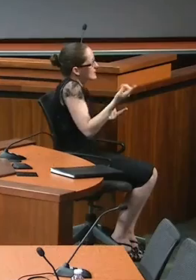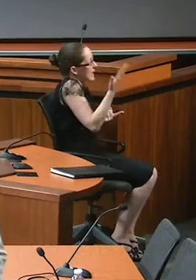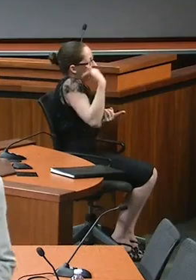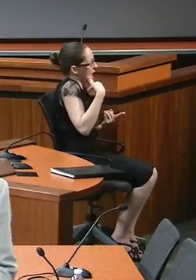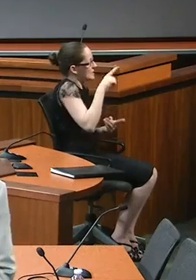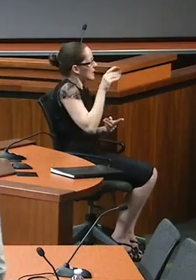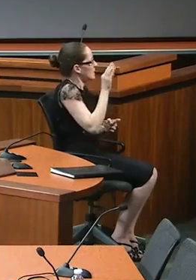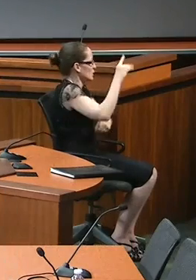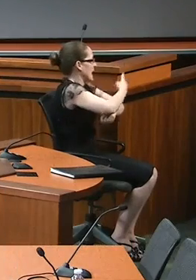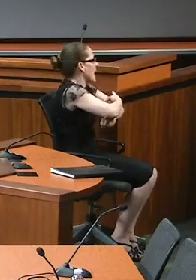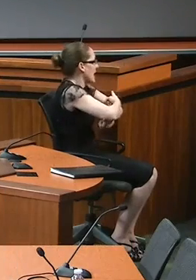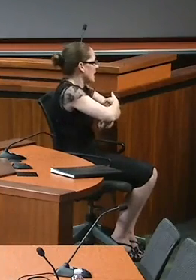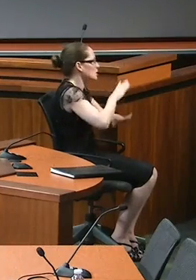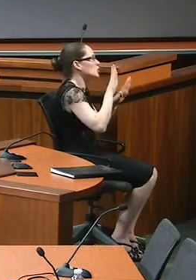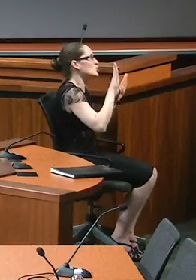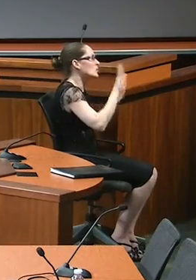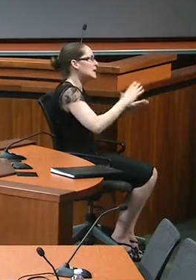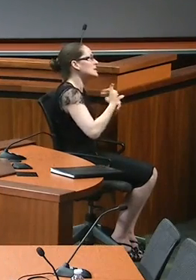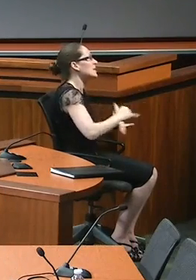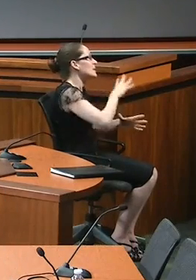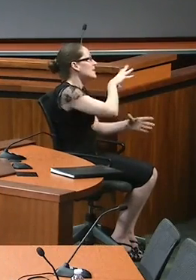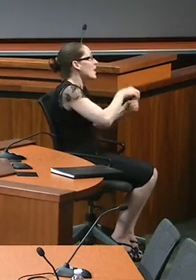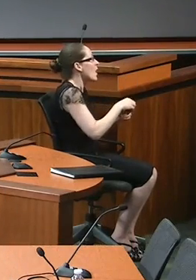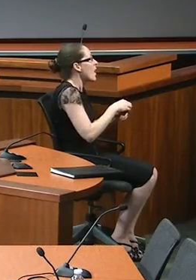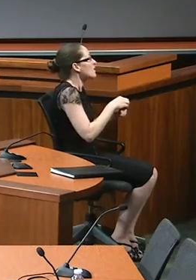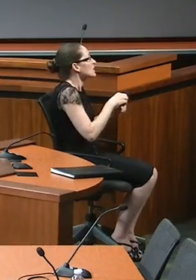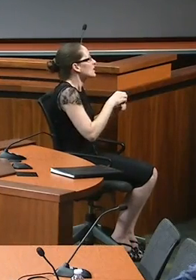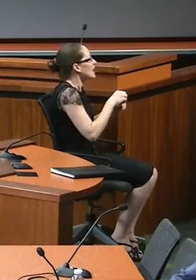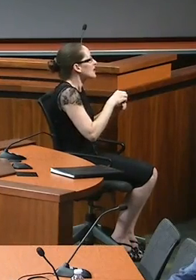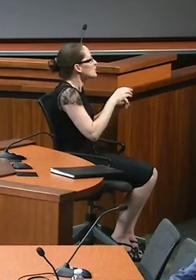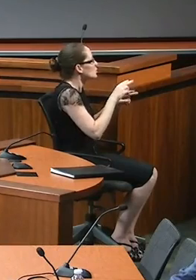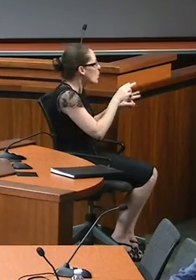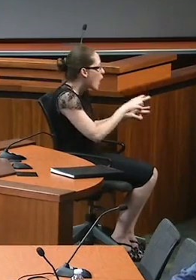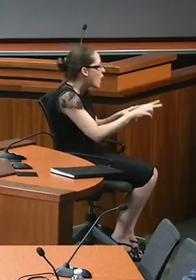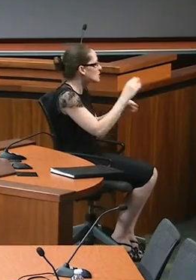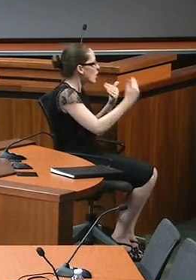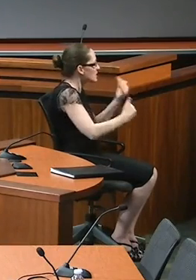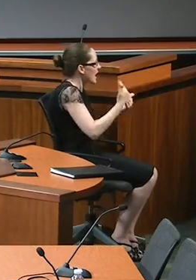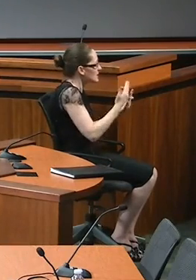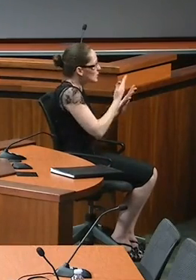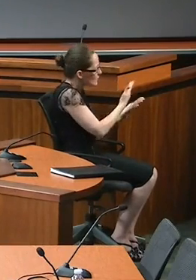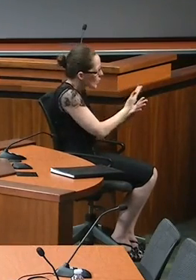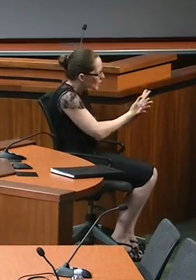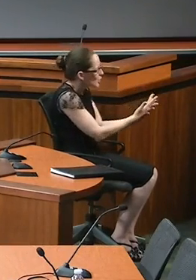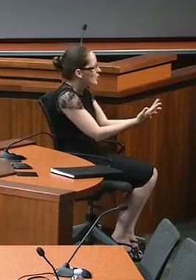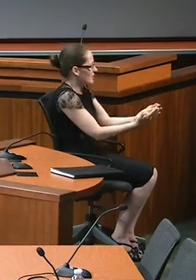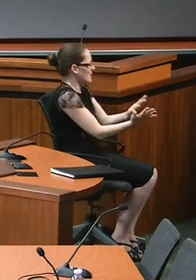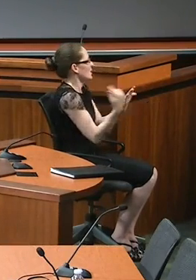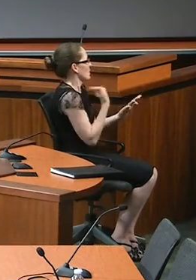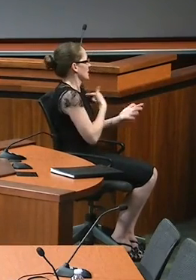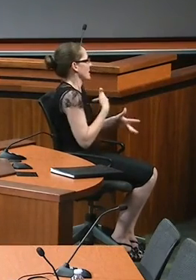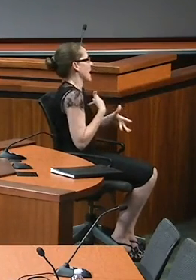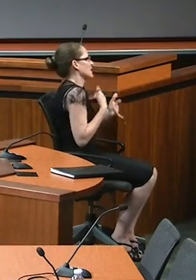to still be involved, to see this process march forward, and we're delighted to be able to launch the